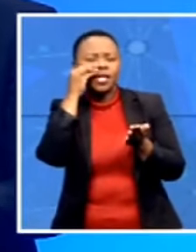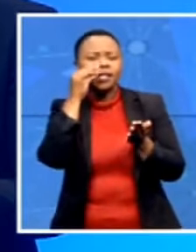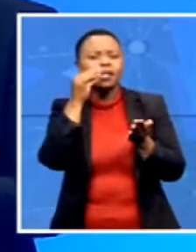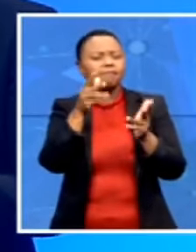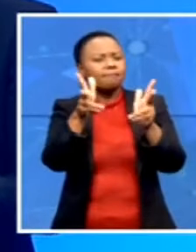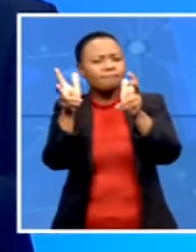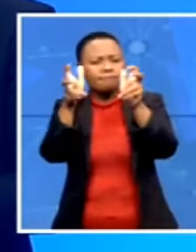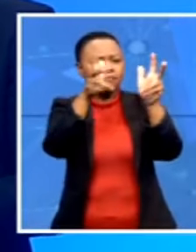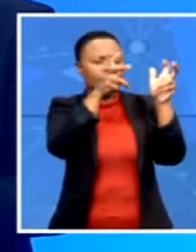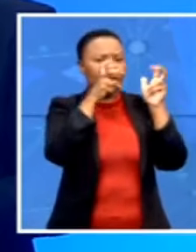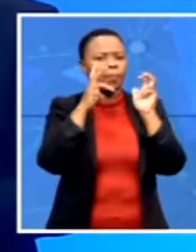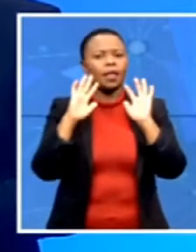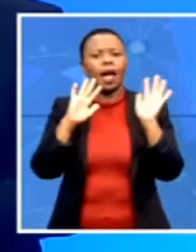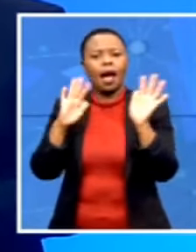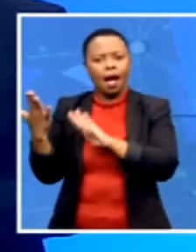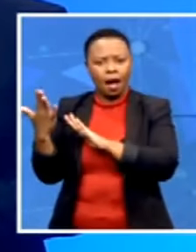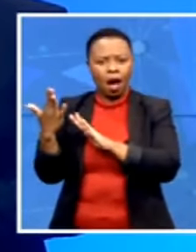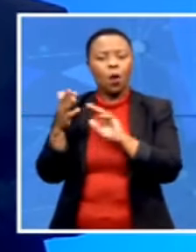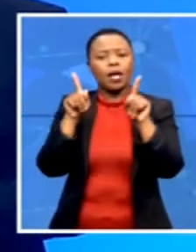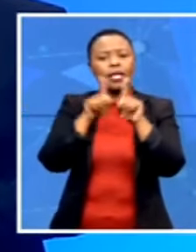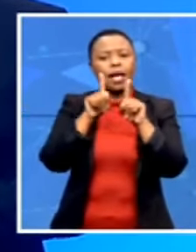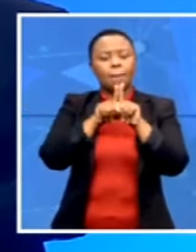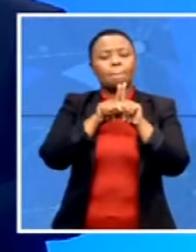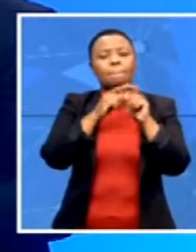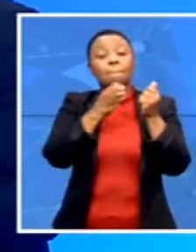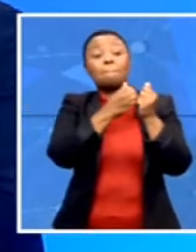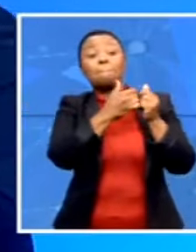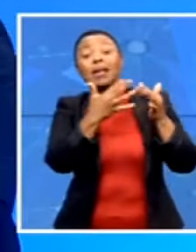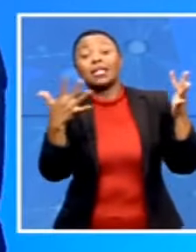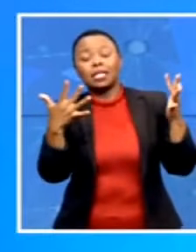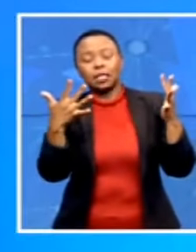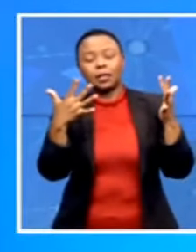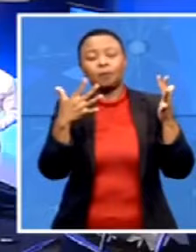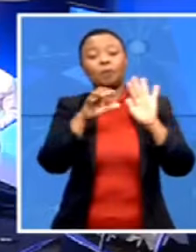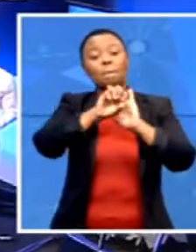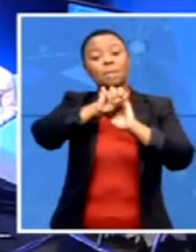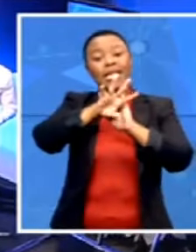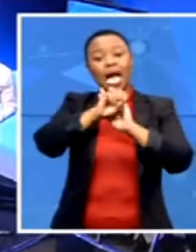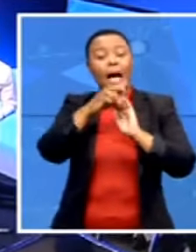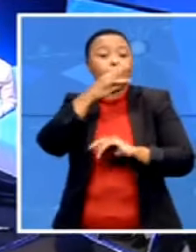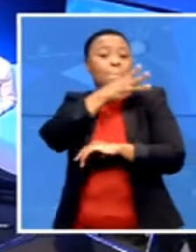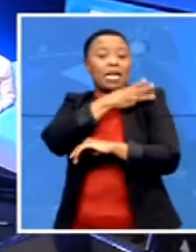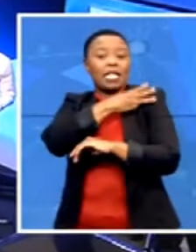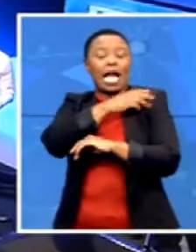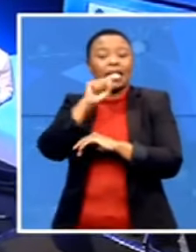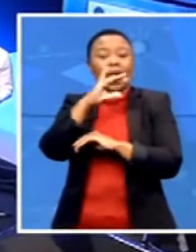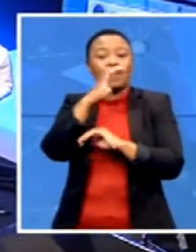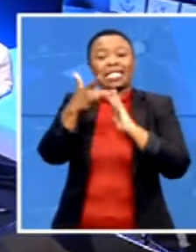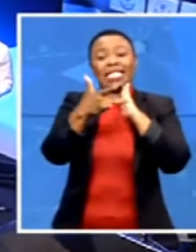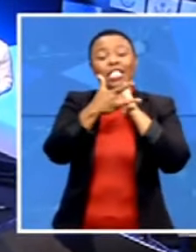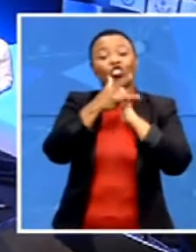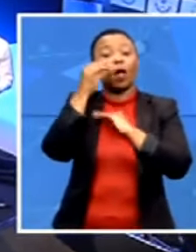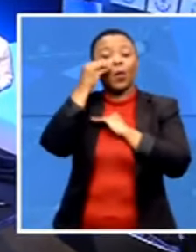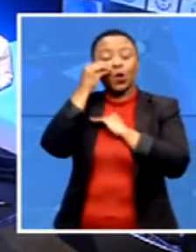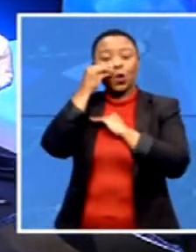the Multimedia Manager at SABC Digital News. Luvuyo, welcome. Thank you very much indeed for joining